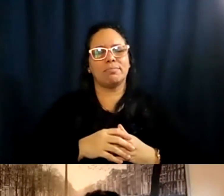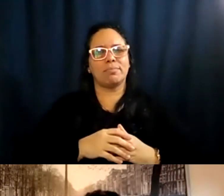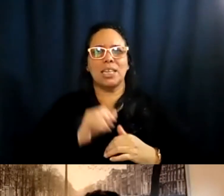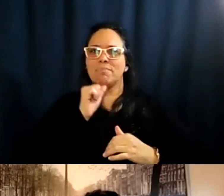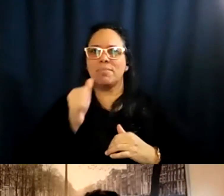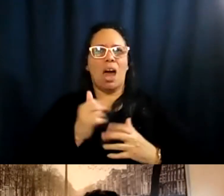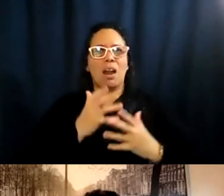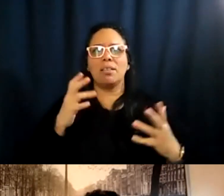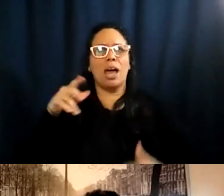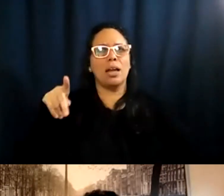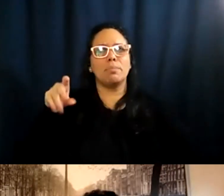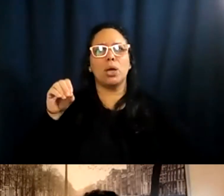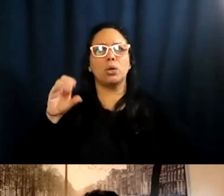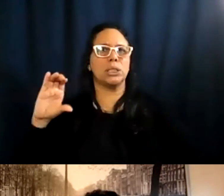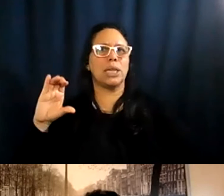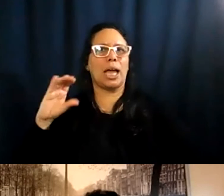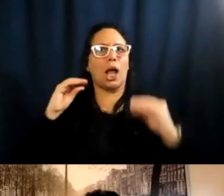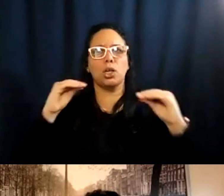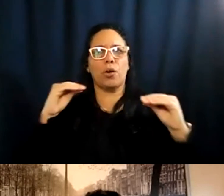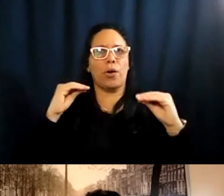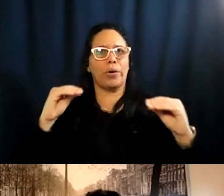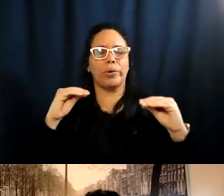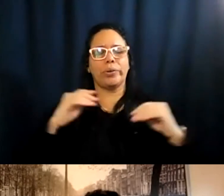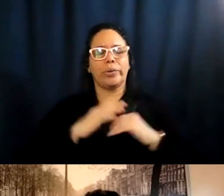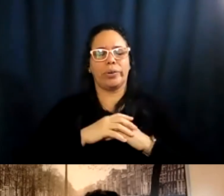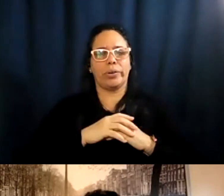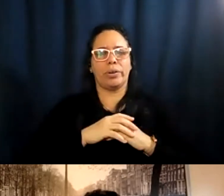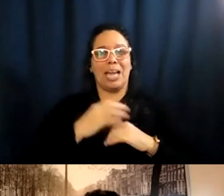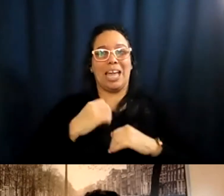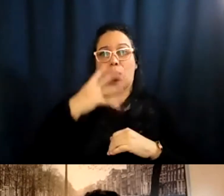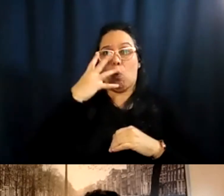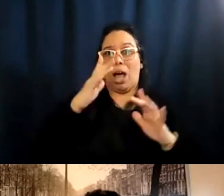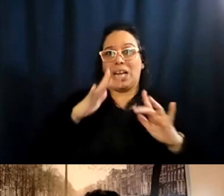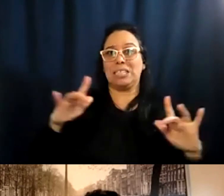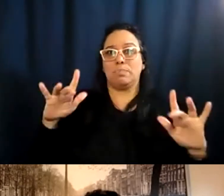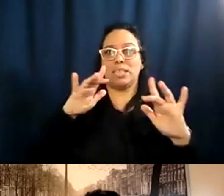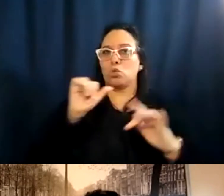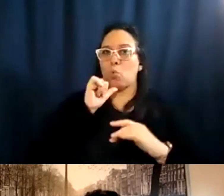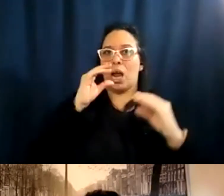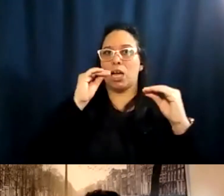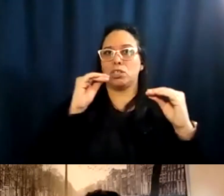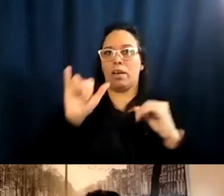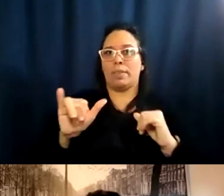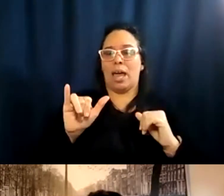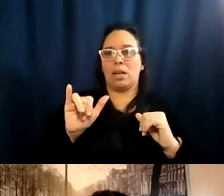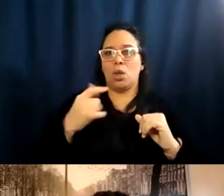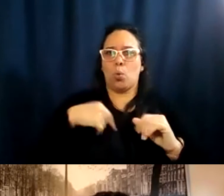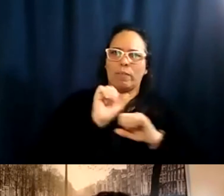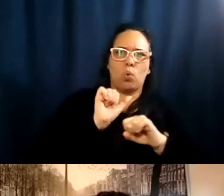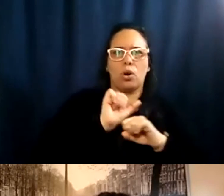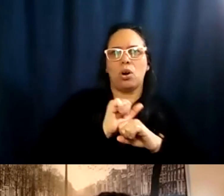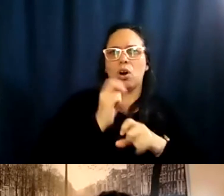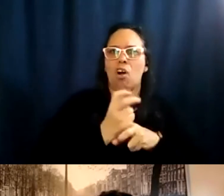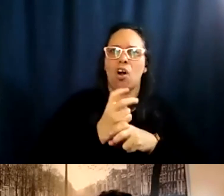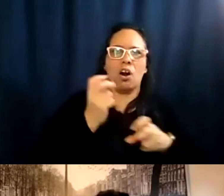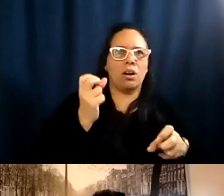are taught. And you know, being in white spaces, we're not really taught that. And we're taught that we have to work really hard and we have to fight really hard.